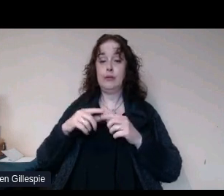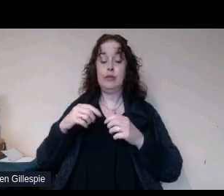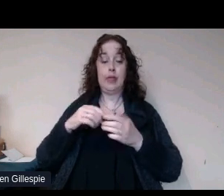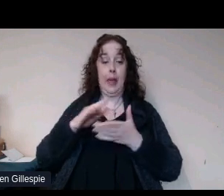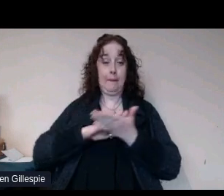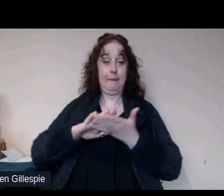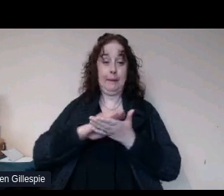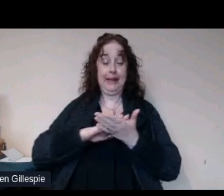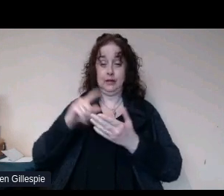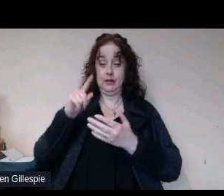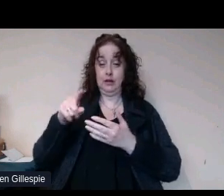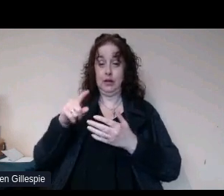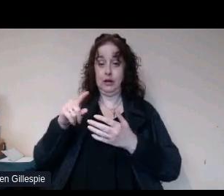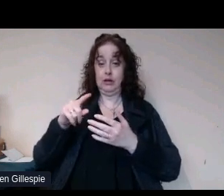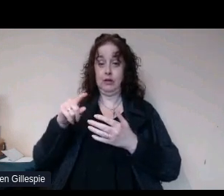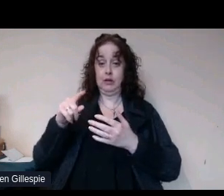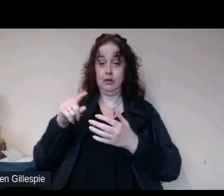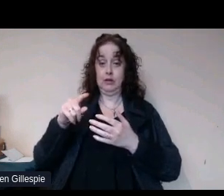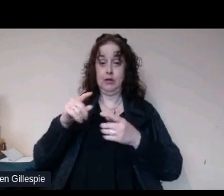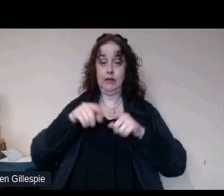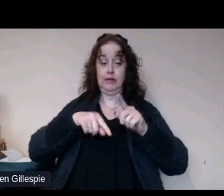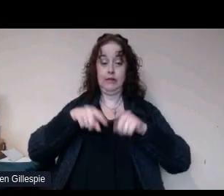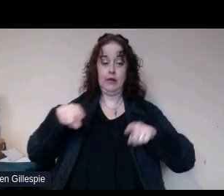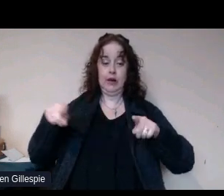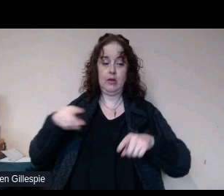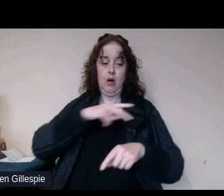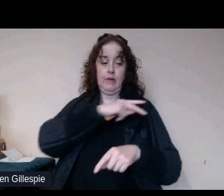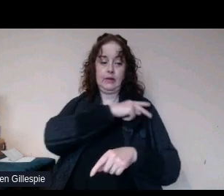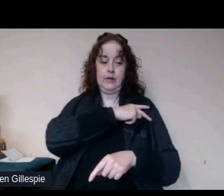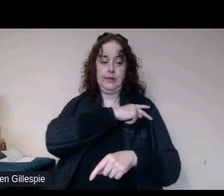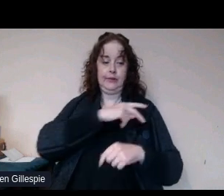all a huge array of sectors.